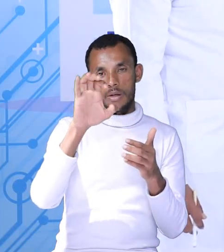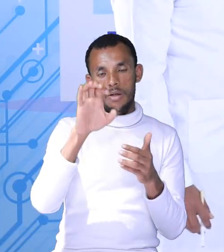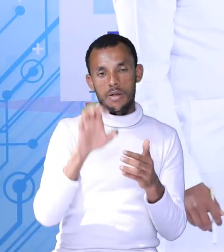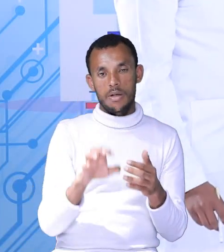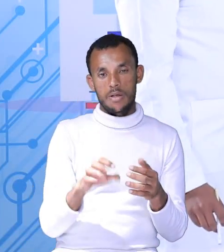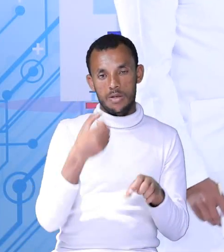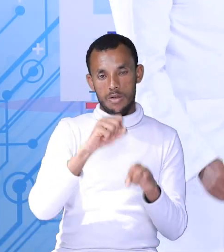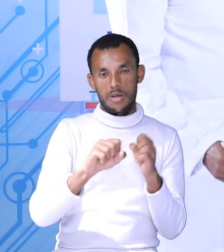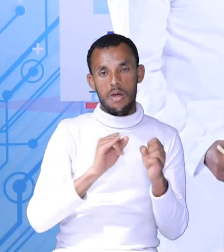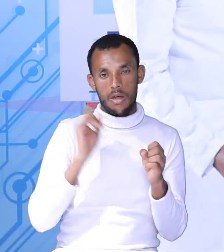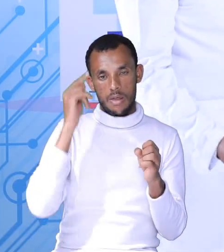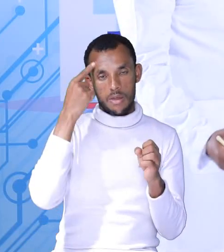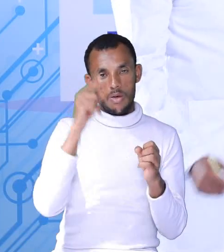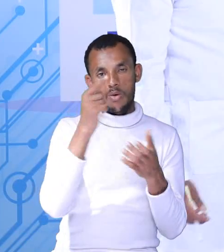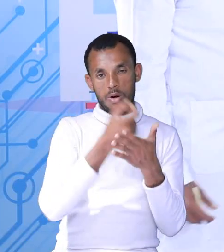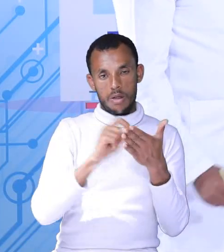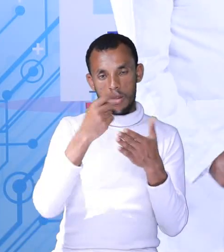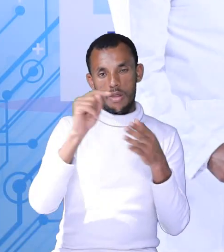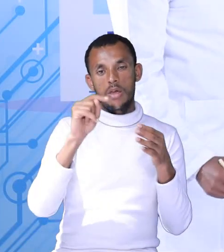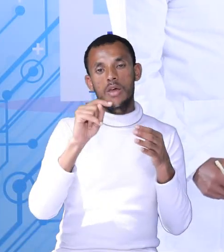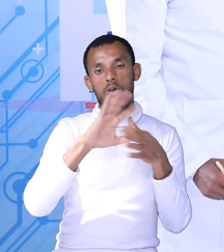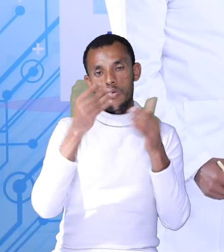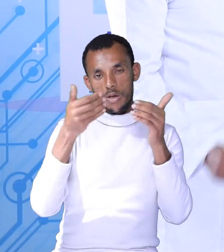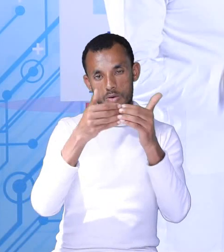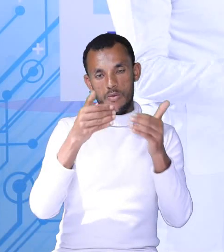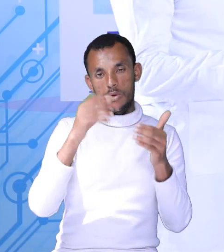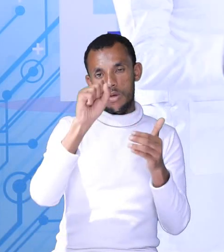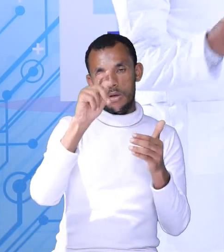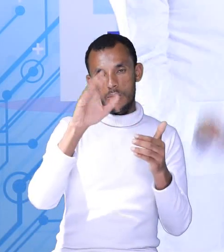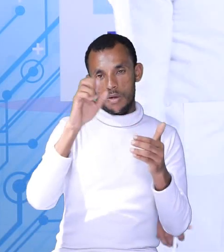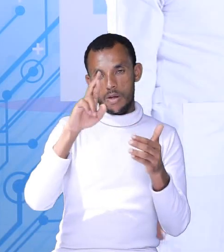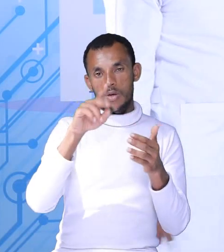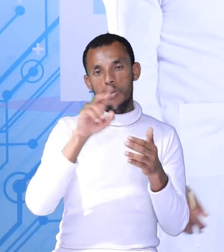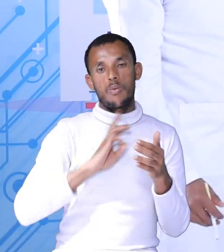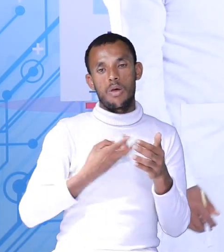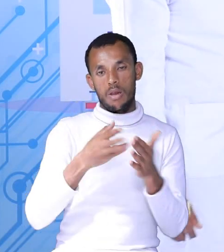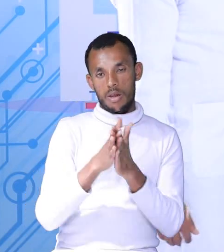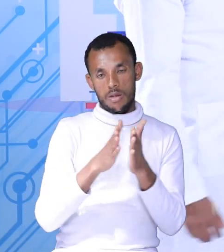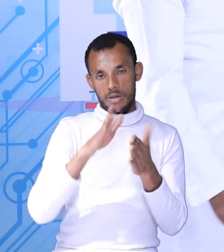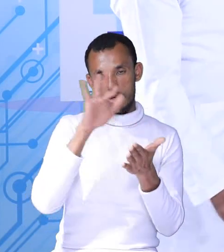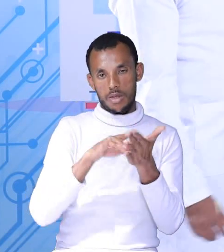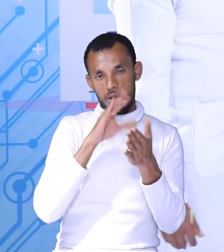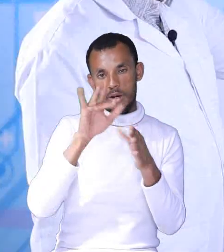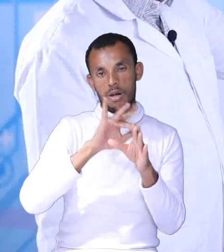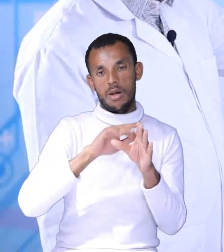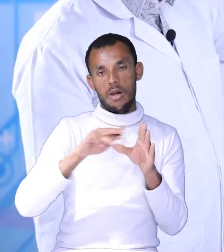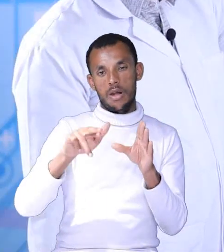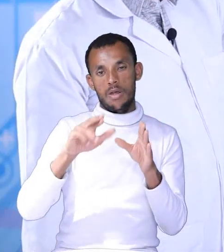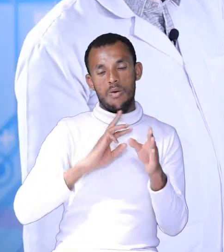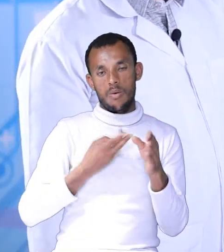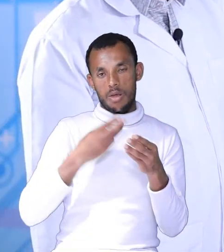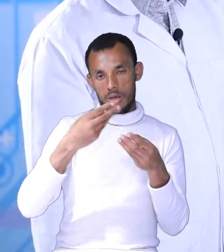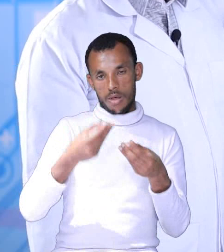So I think to write the equation of sphere, we need a center and radius. In this case, we are